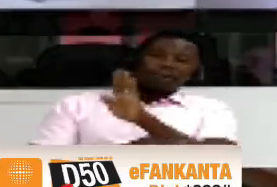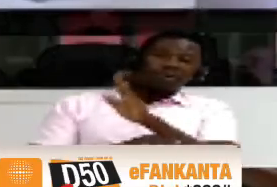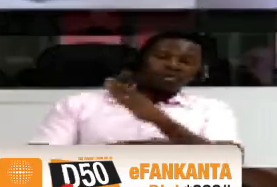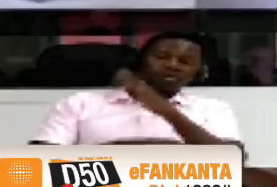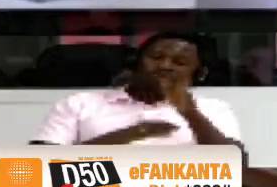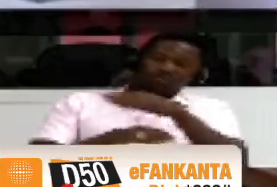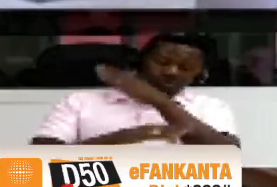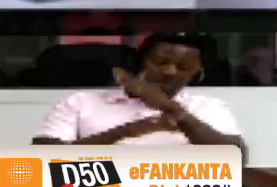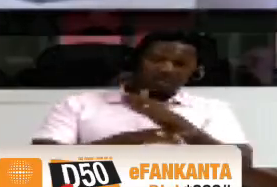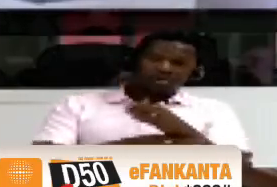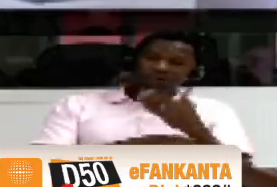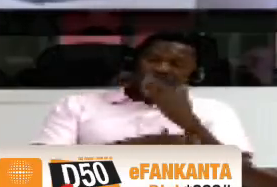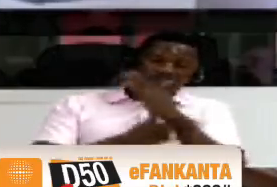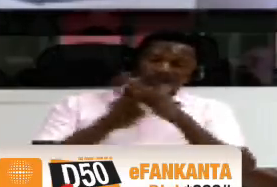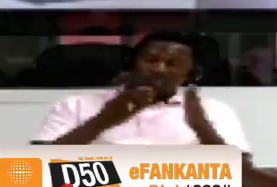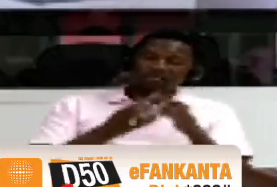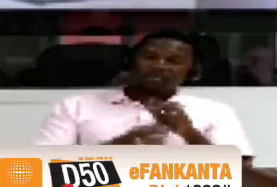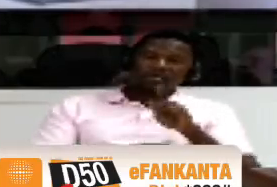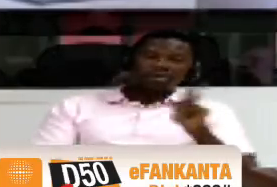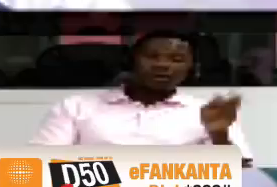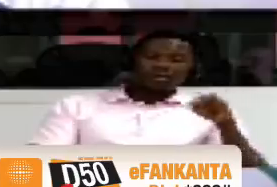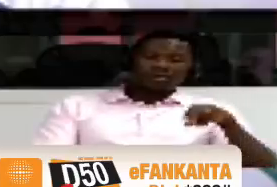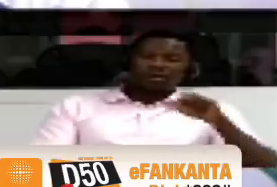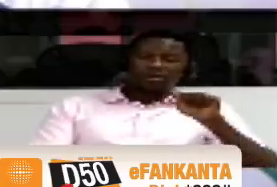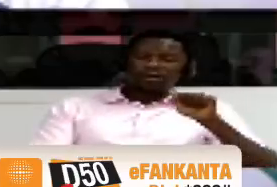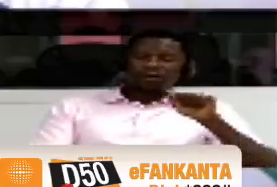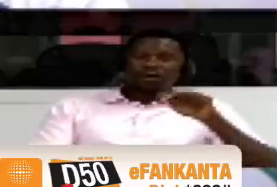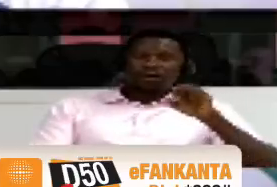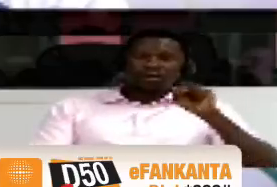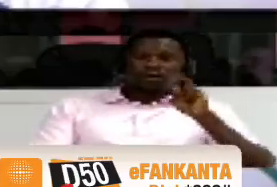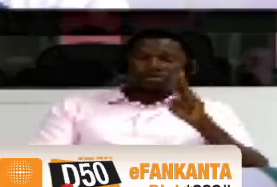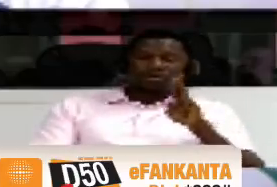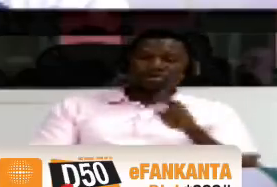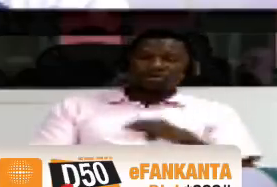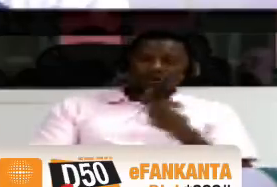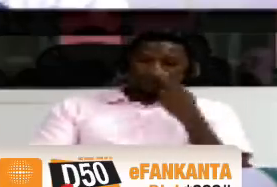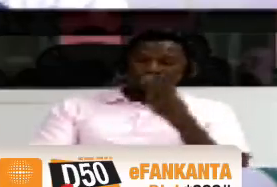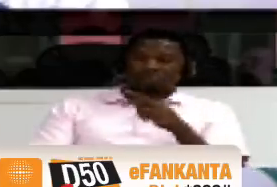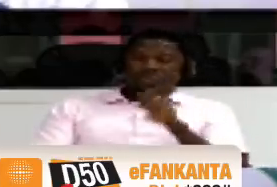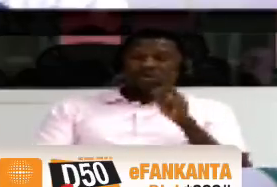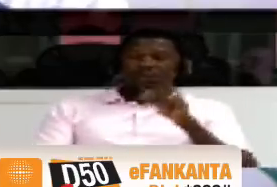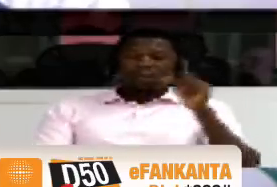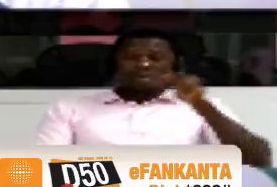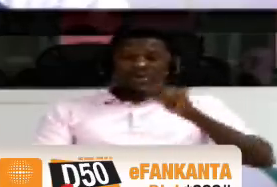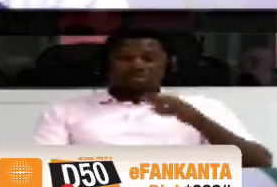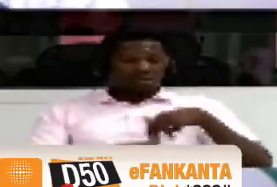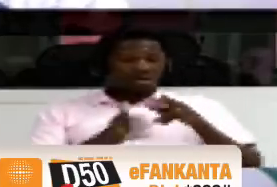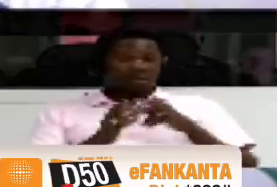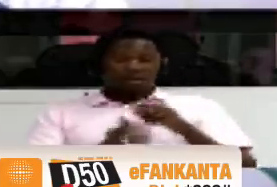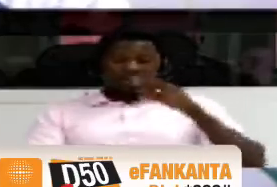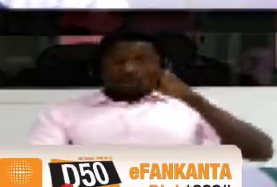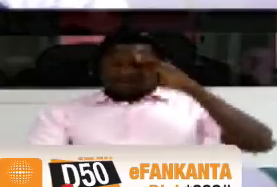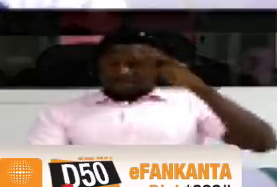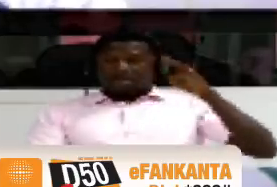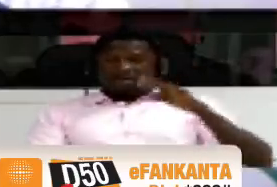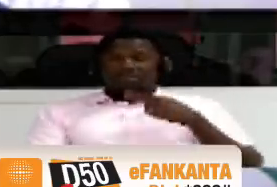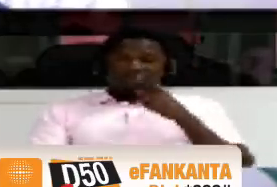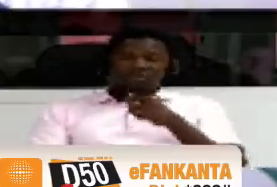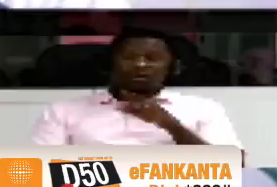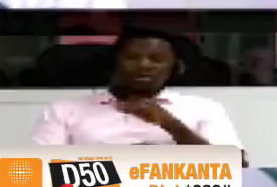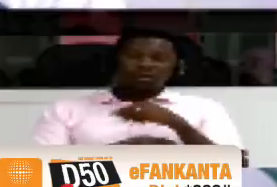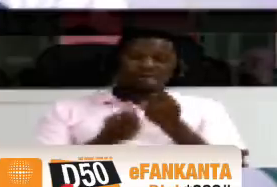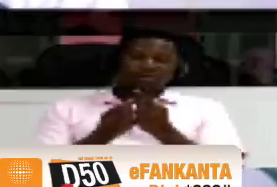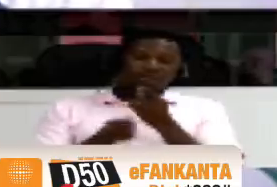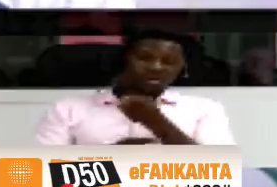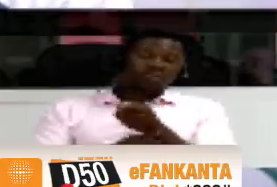GAMSU. So you could see the hypocrisy in what the Department of State of Education did at that time. In fact, at some point, Trrc